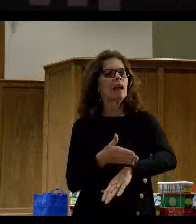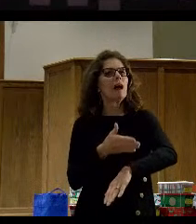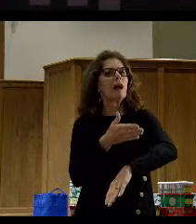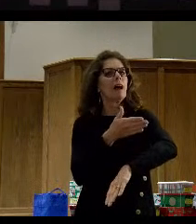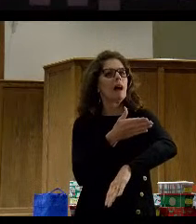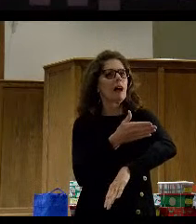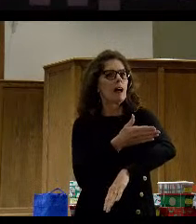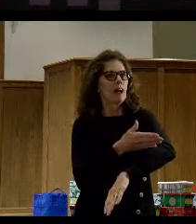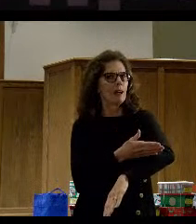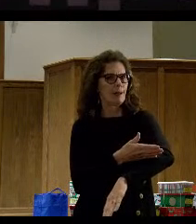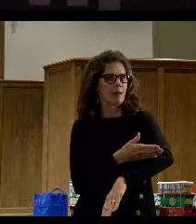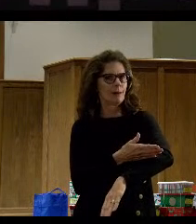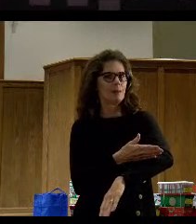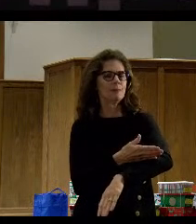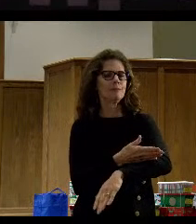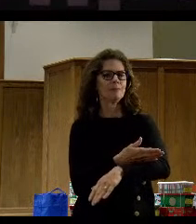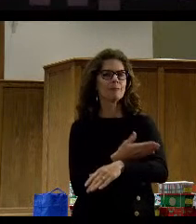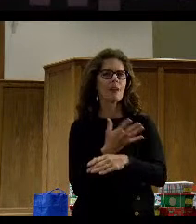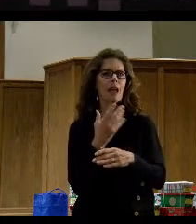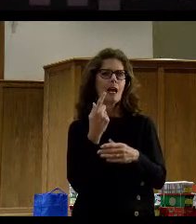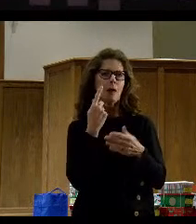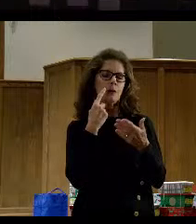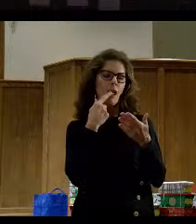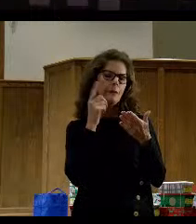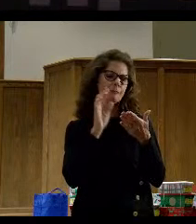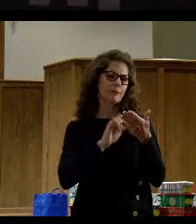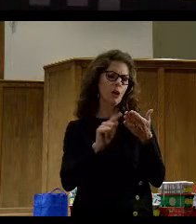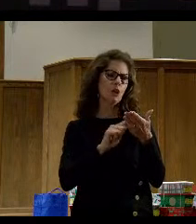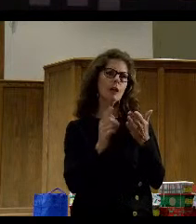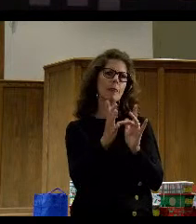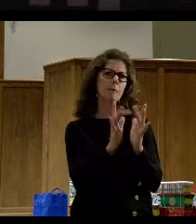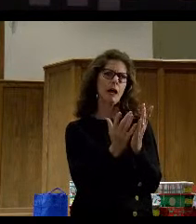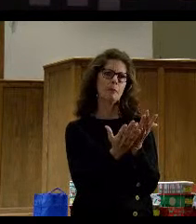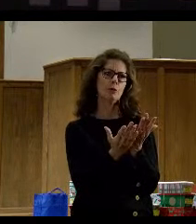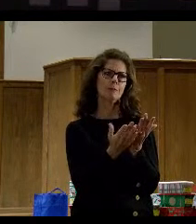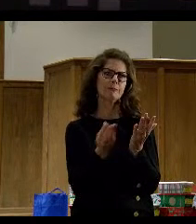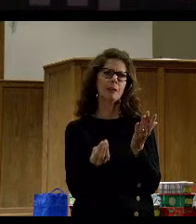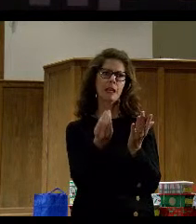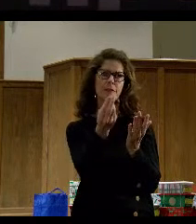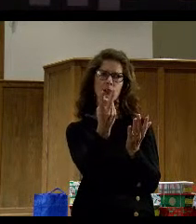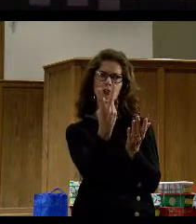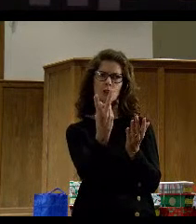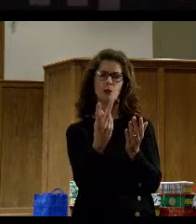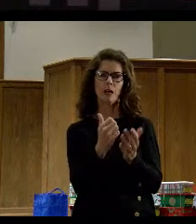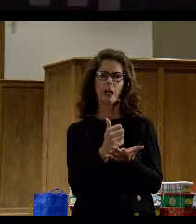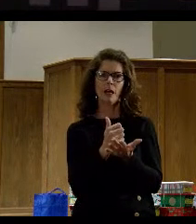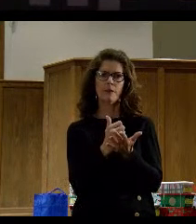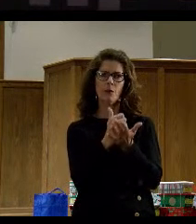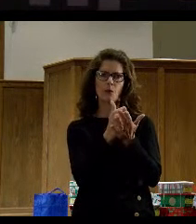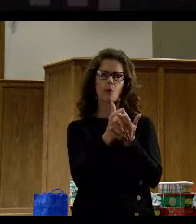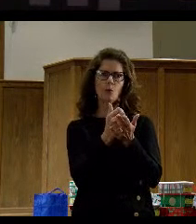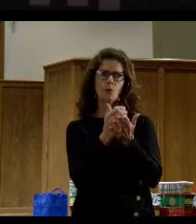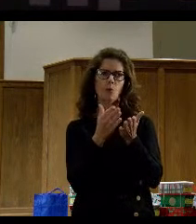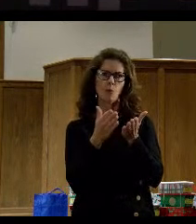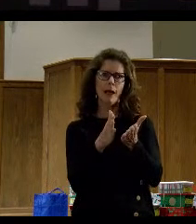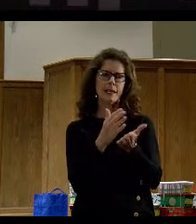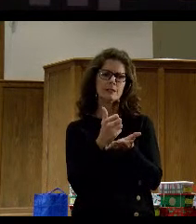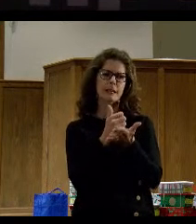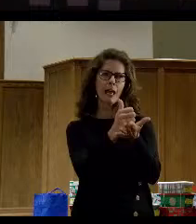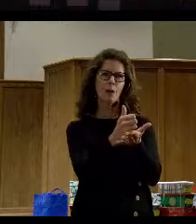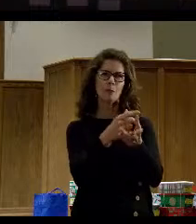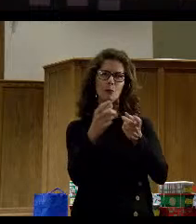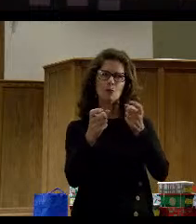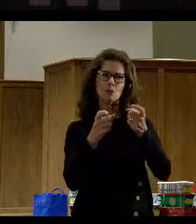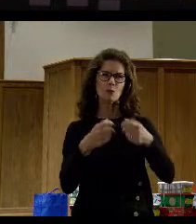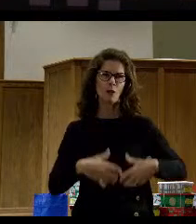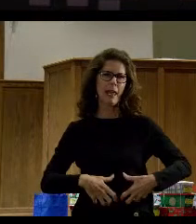Bible again, and I want to give you two more helpful ways to deal with your anger when it comes to the